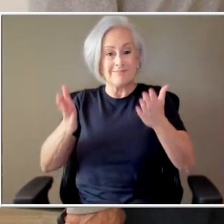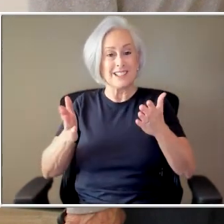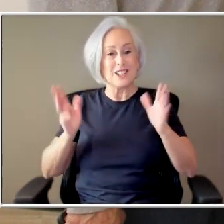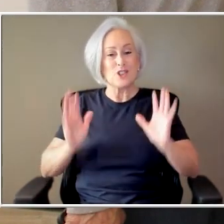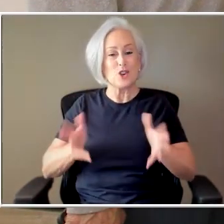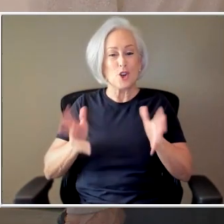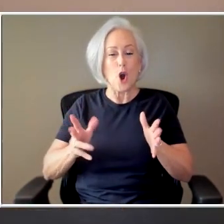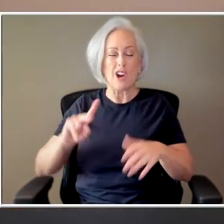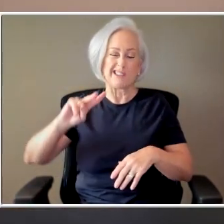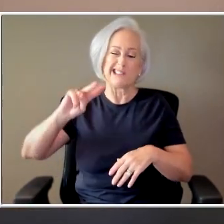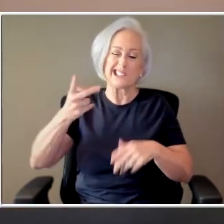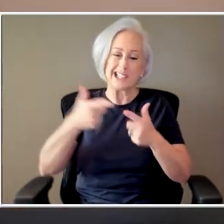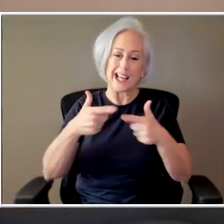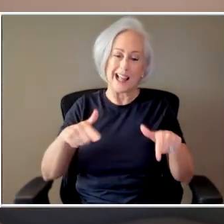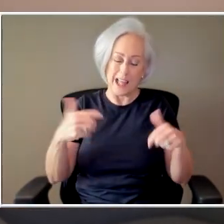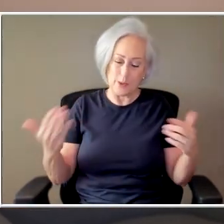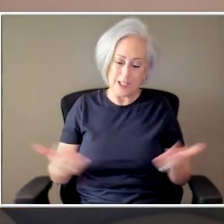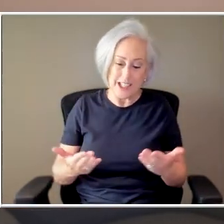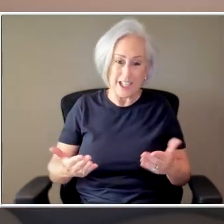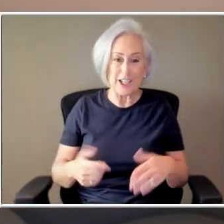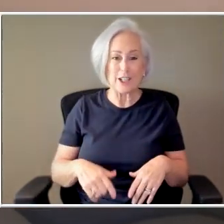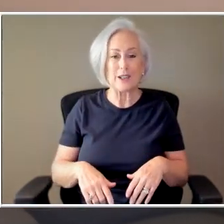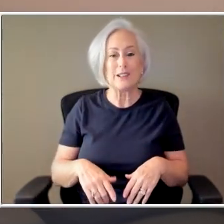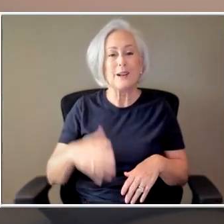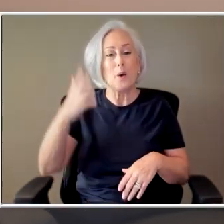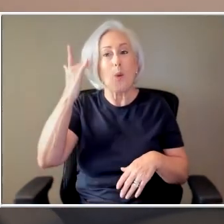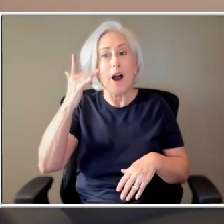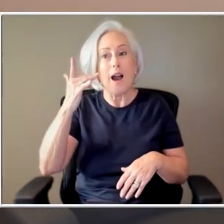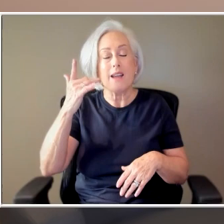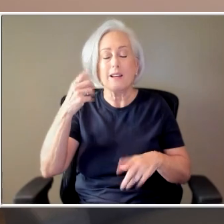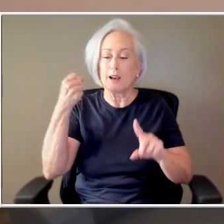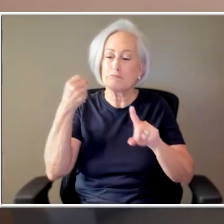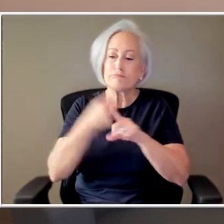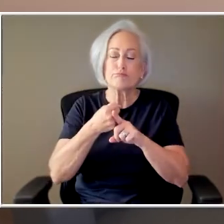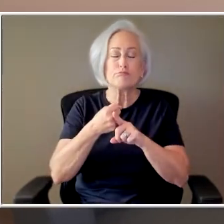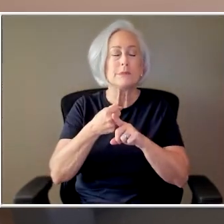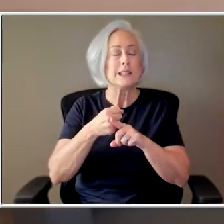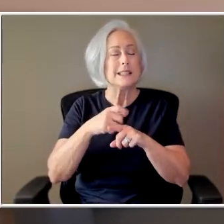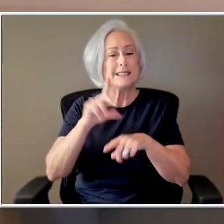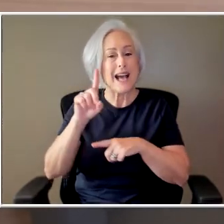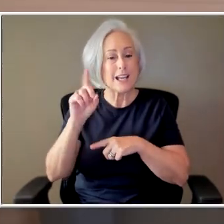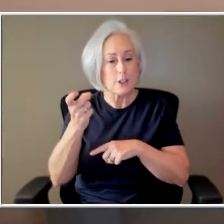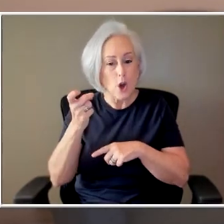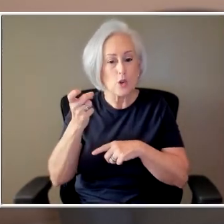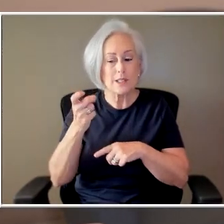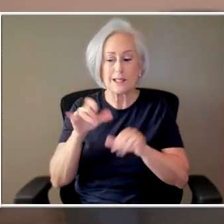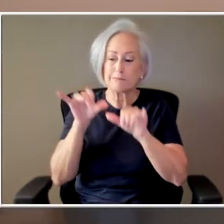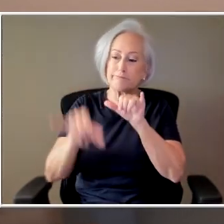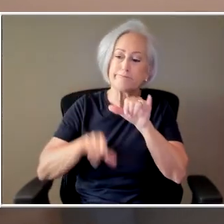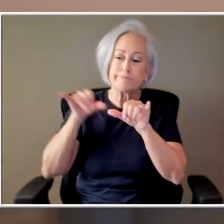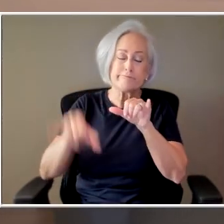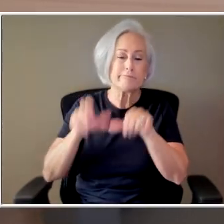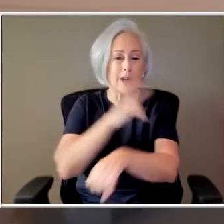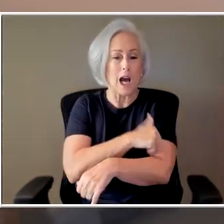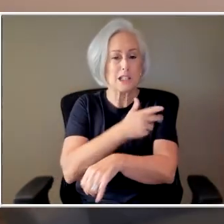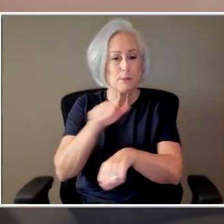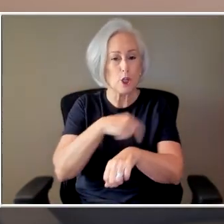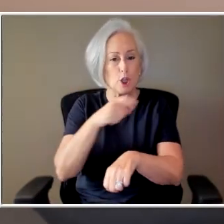honest. So our patients are given like a life-changing diagnosis or in the hospital for really long bouts of time and are going through medical treatment that's really